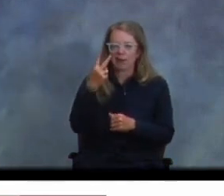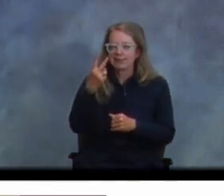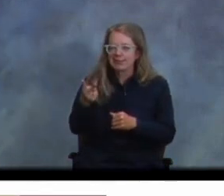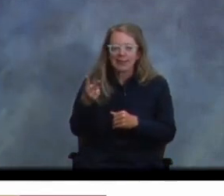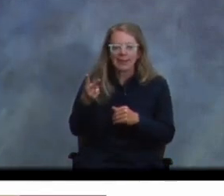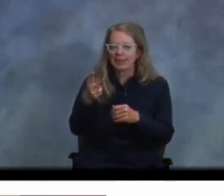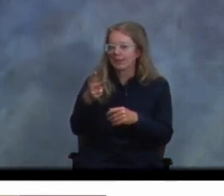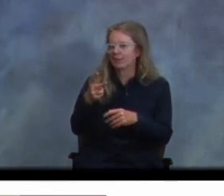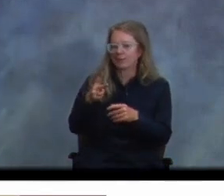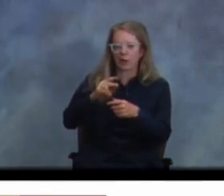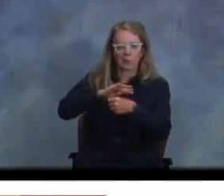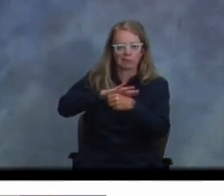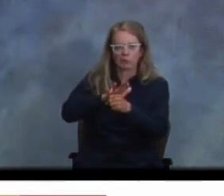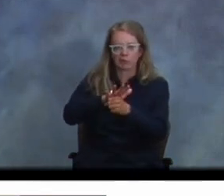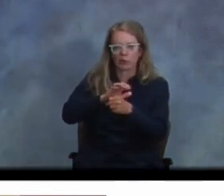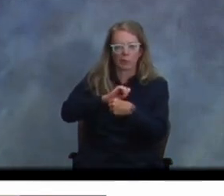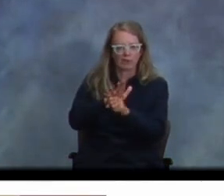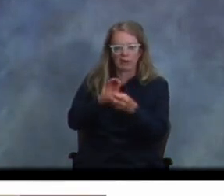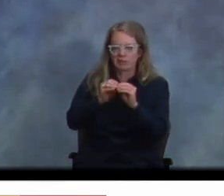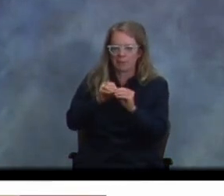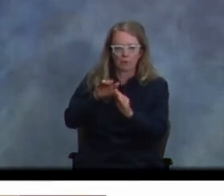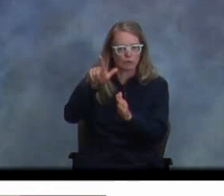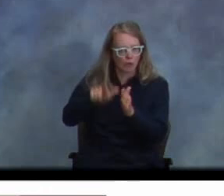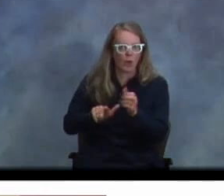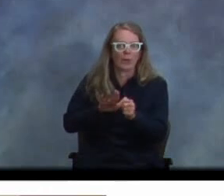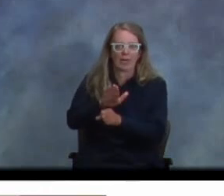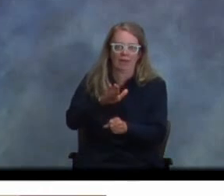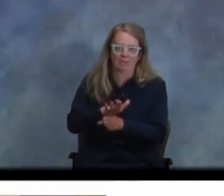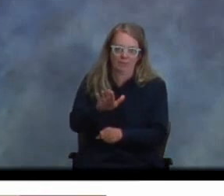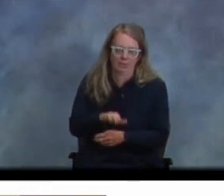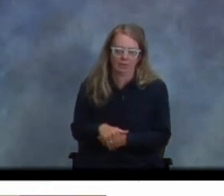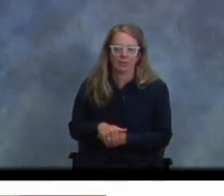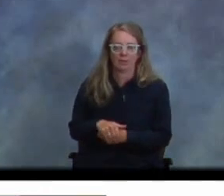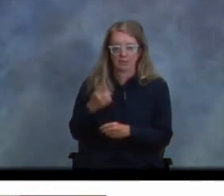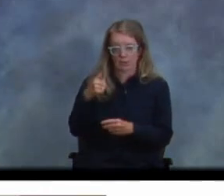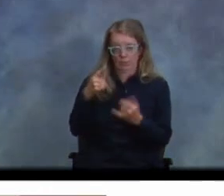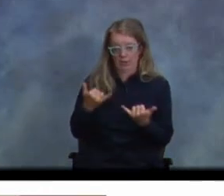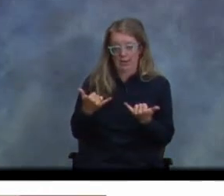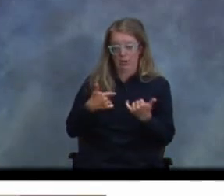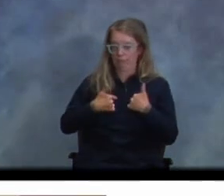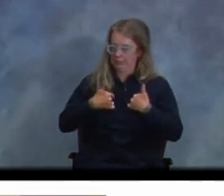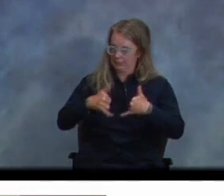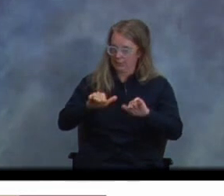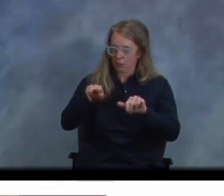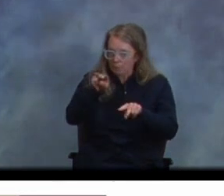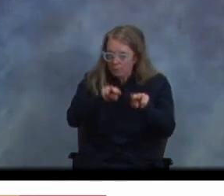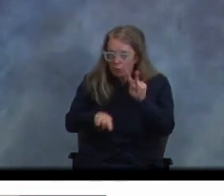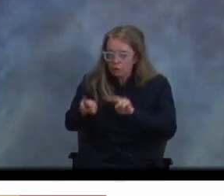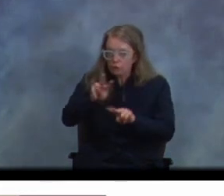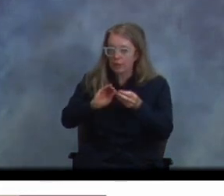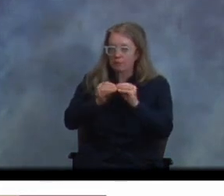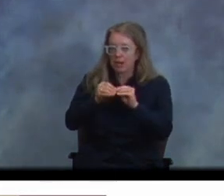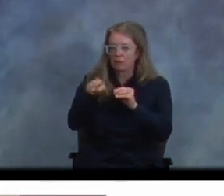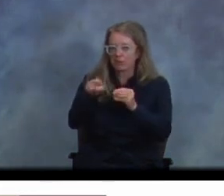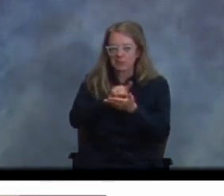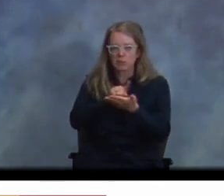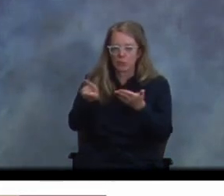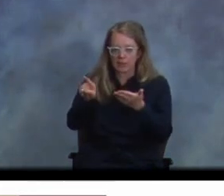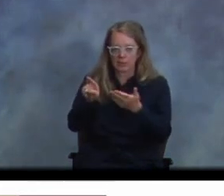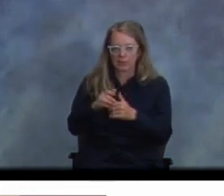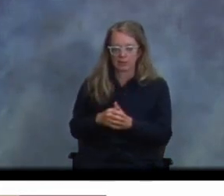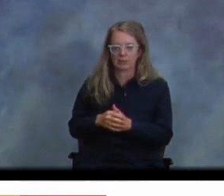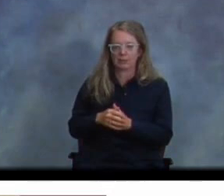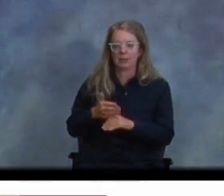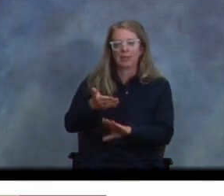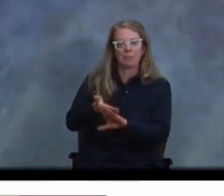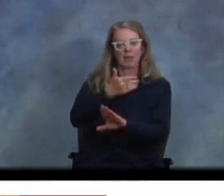at this time. So with that being said, at this time, I continue to monitor the metrics throughout this week prior to making